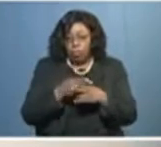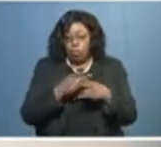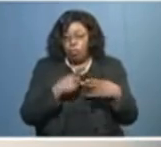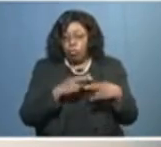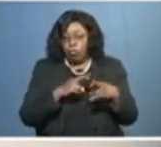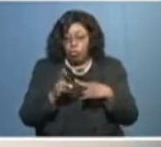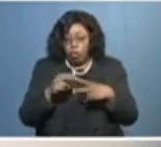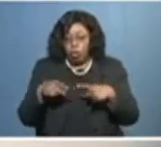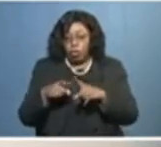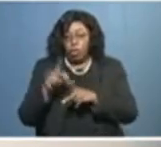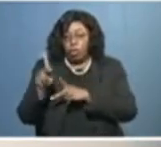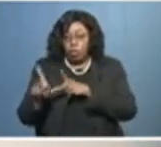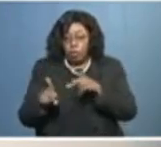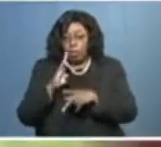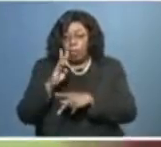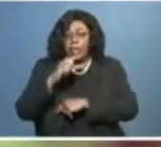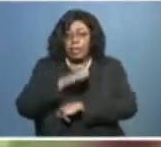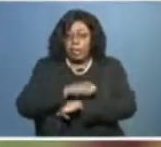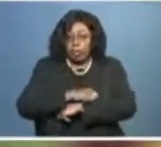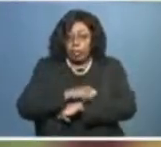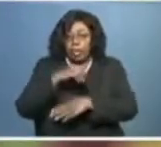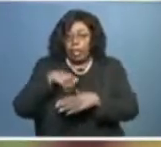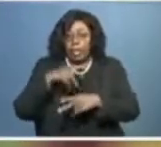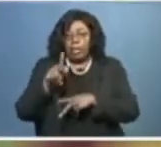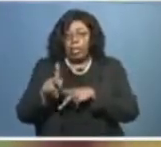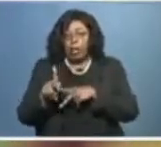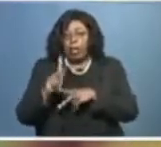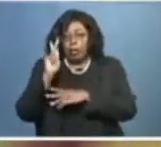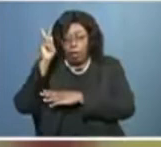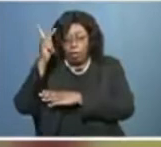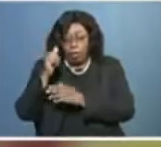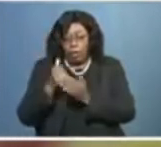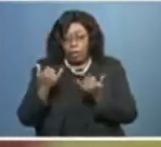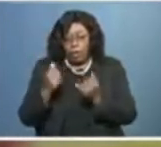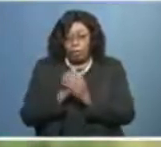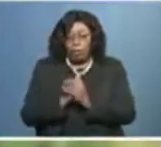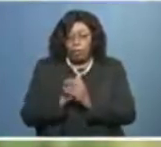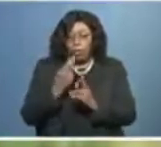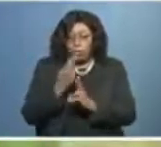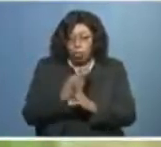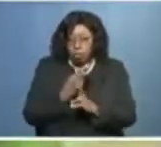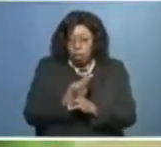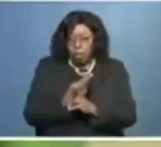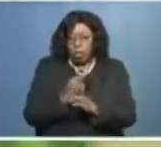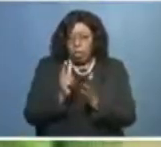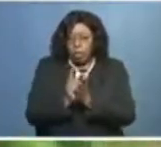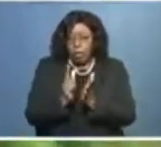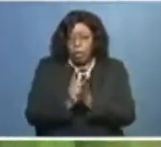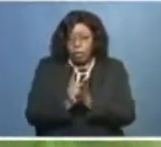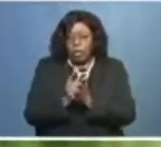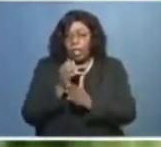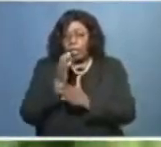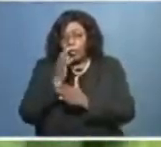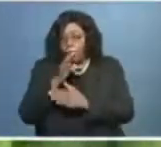public domain and to be tabled in Parliament. And then there is legislation surrounding the regularization of marijuana and cannabis,